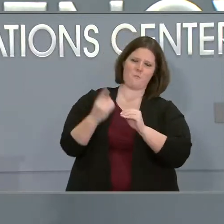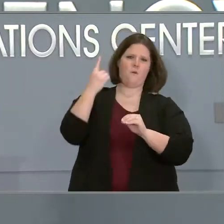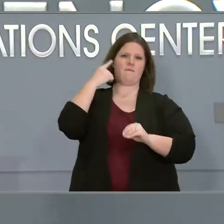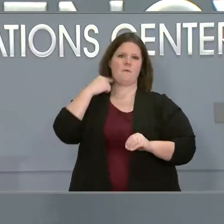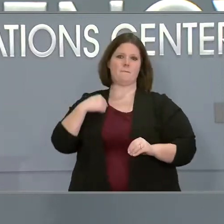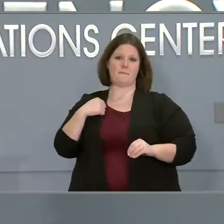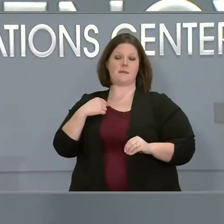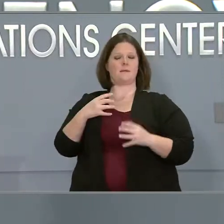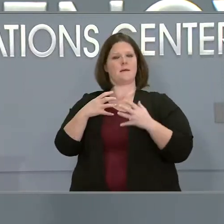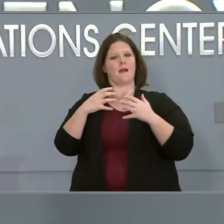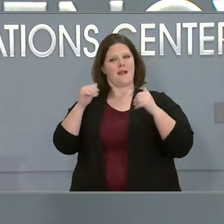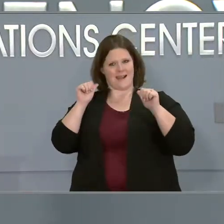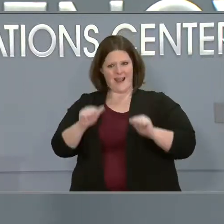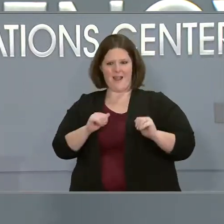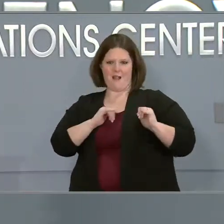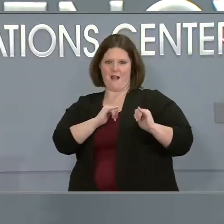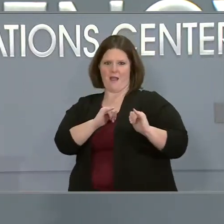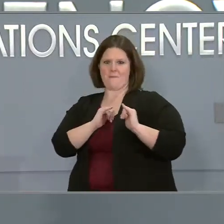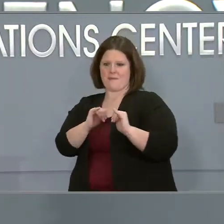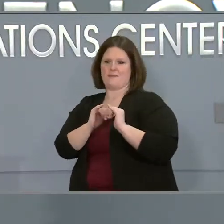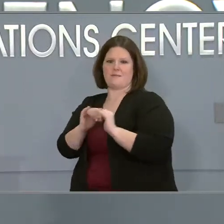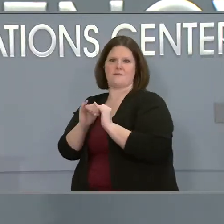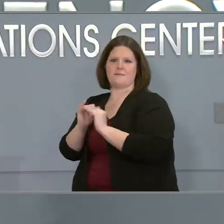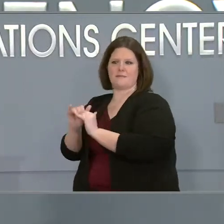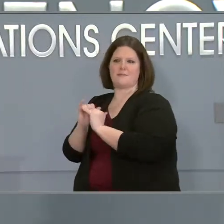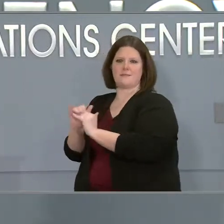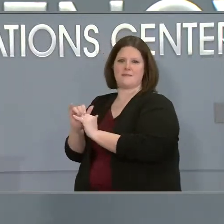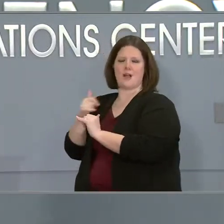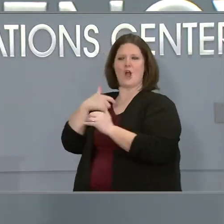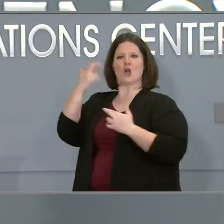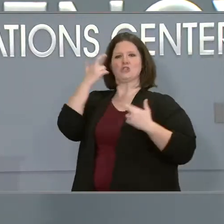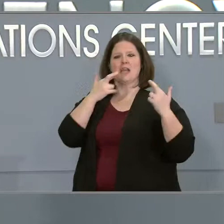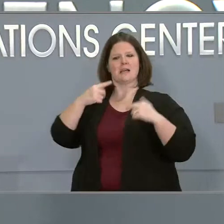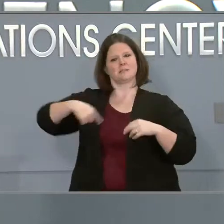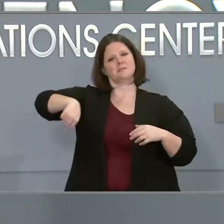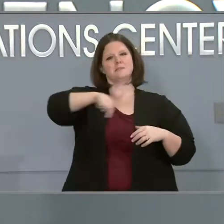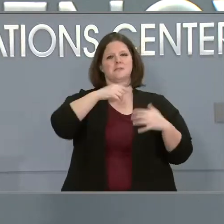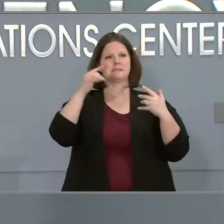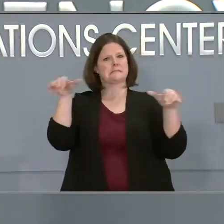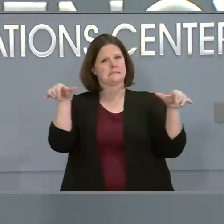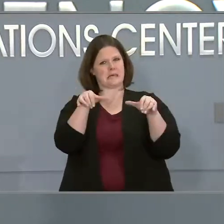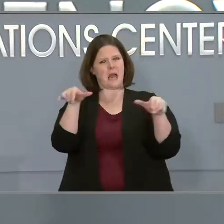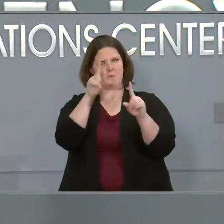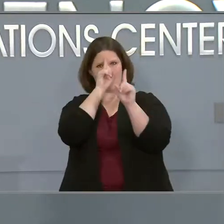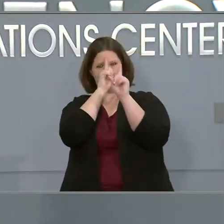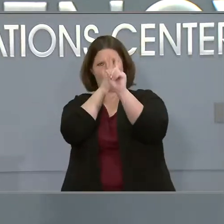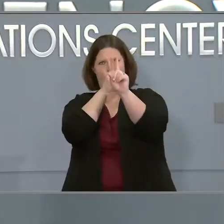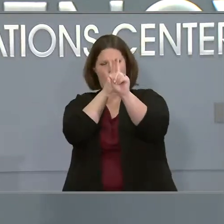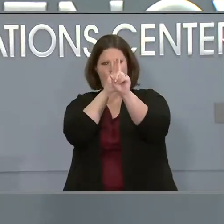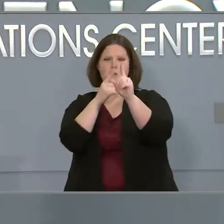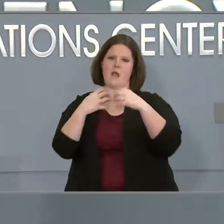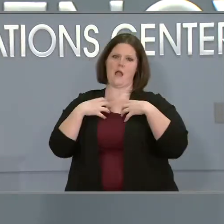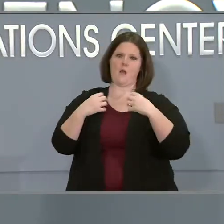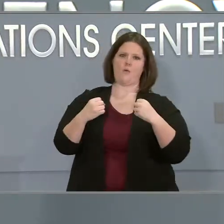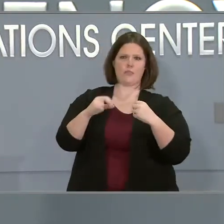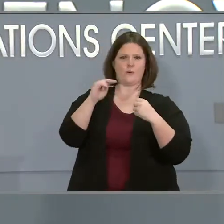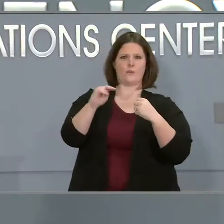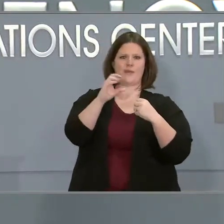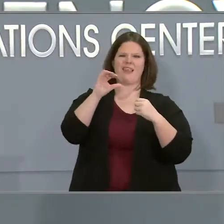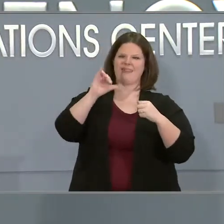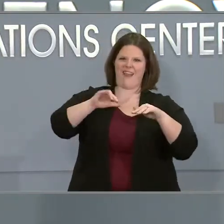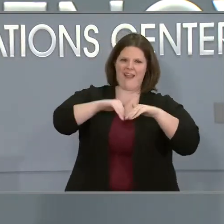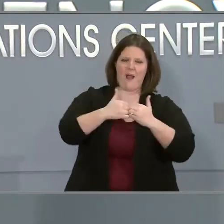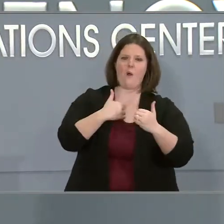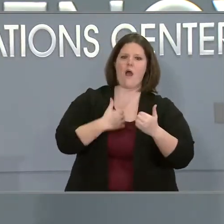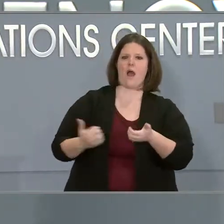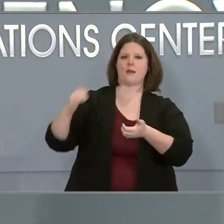lot of common ground that I have found there when we can exchange ideas. And so that has how